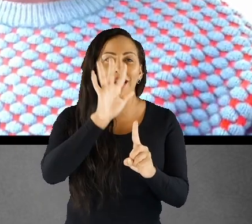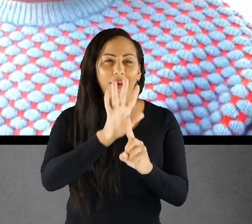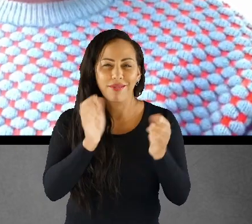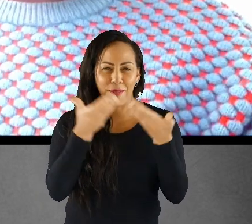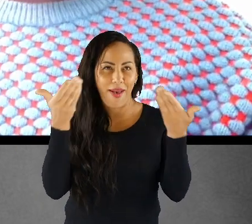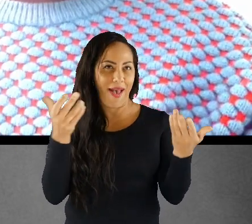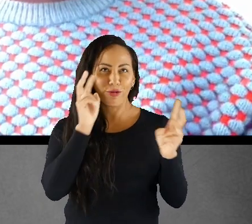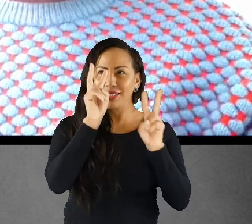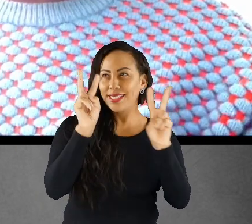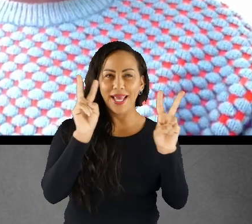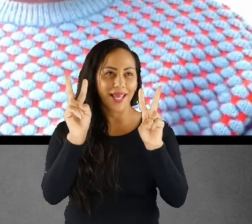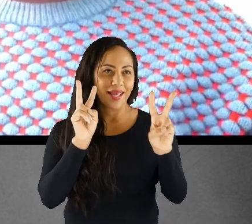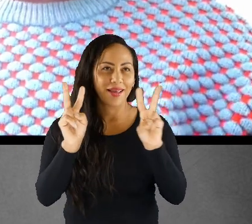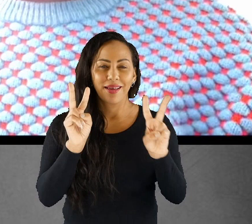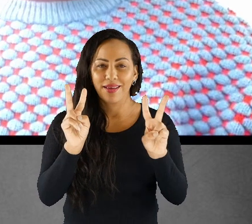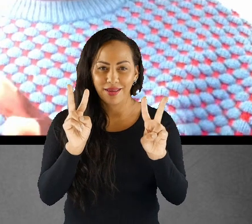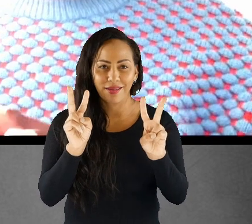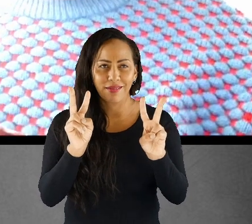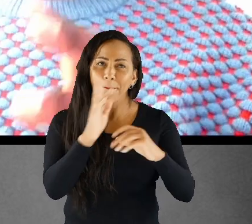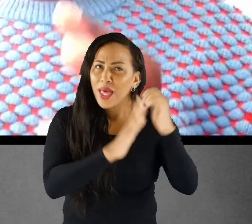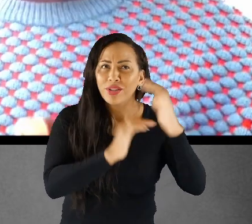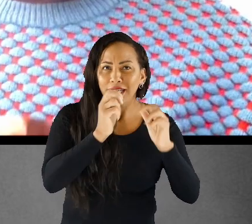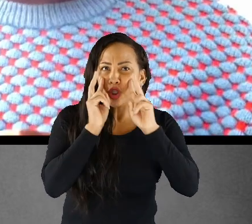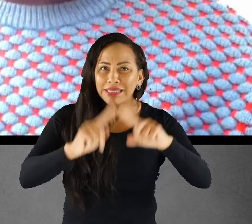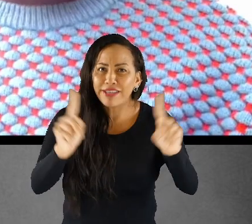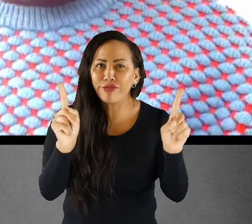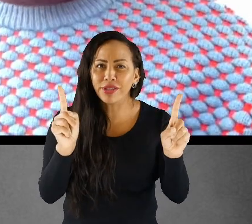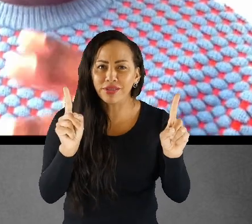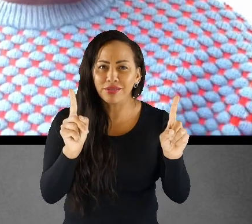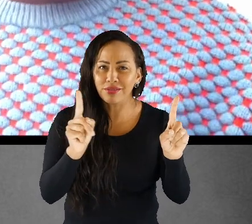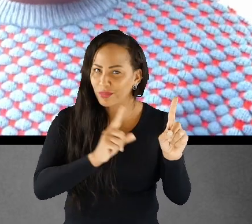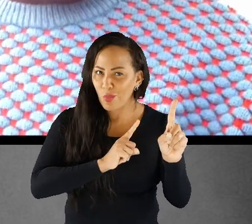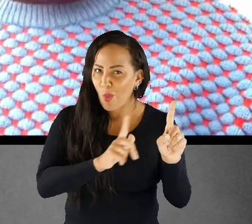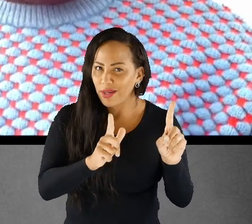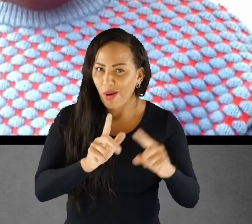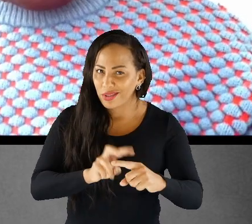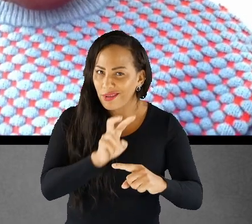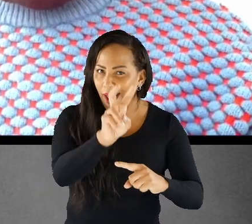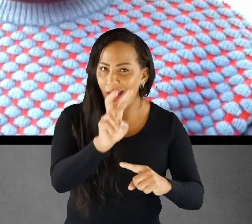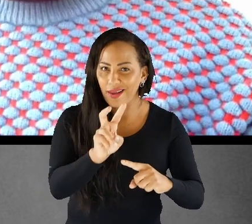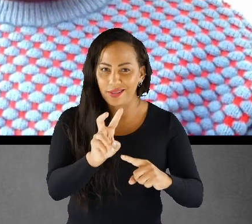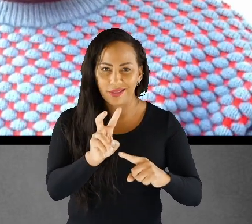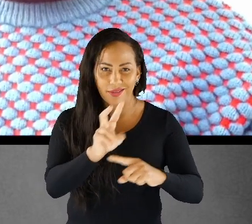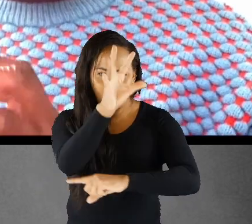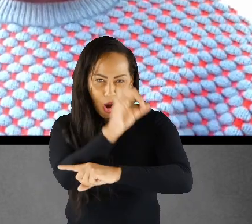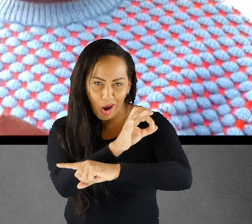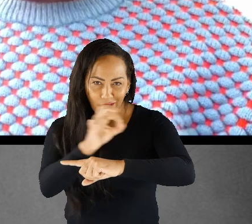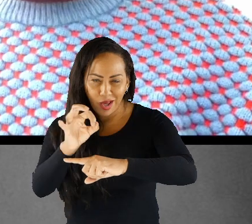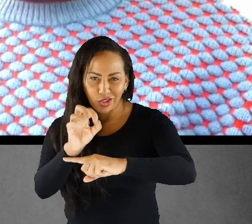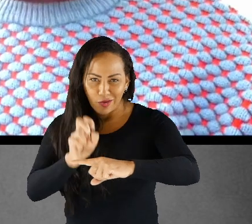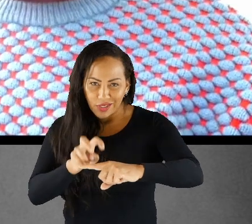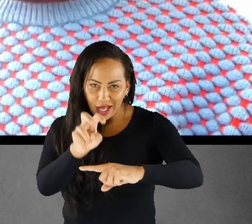Just across the country, and just to see, because you get buildings that look different. They look different. So why